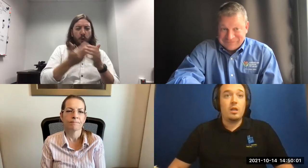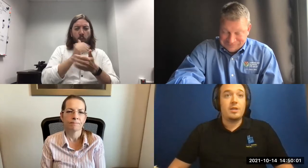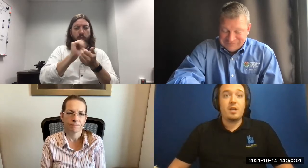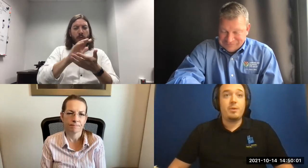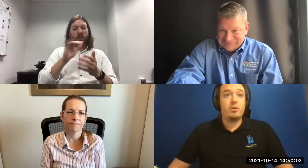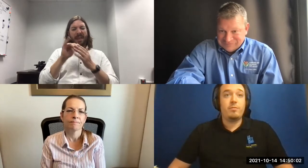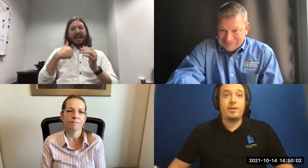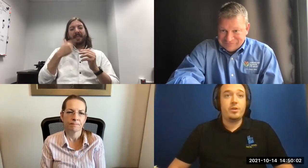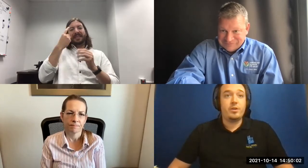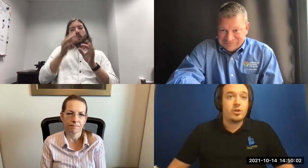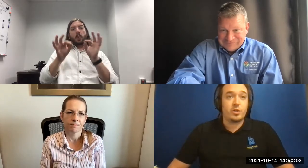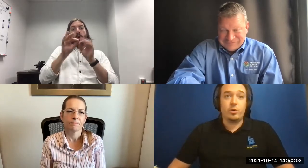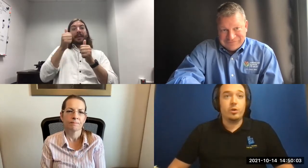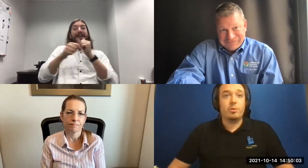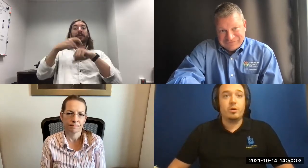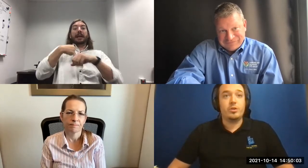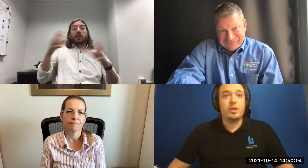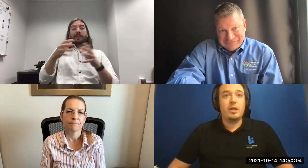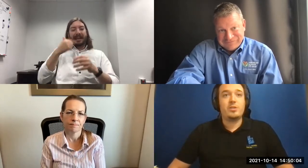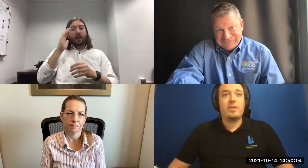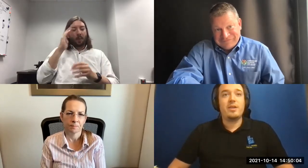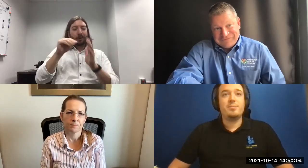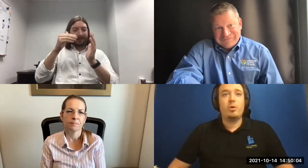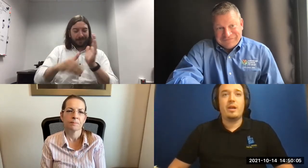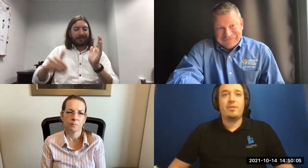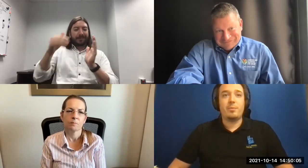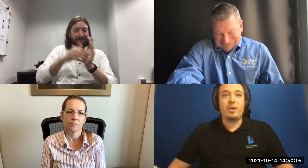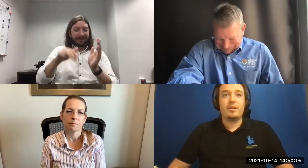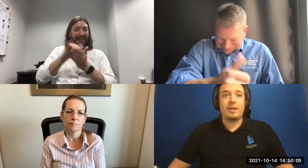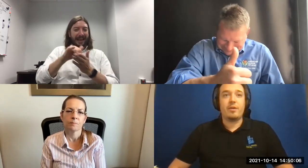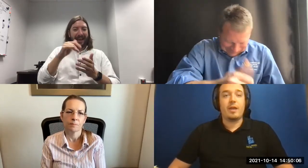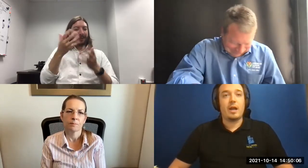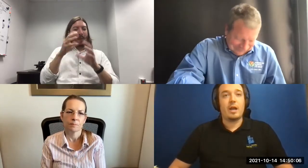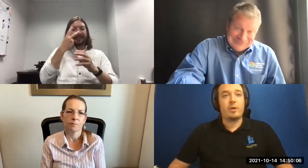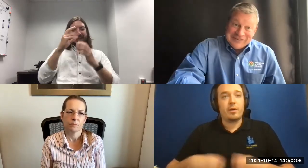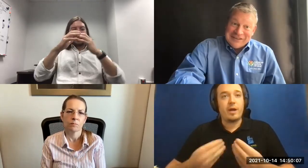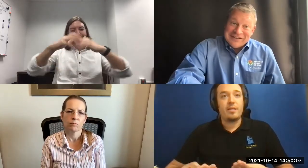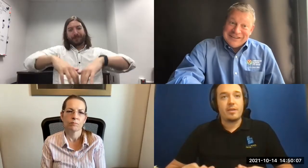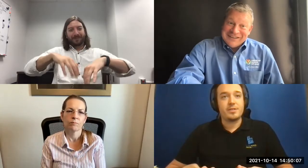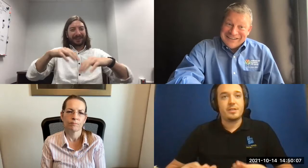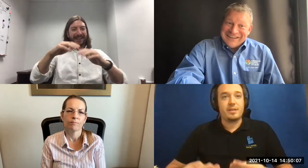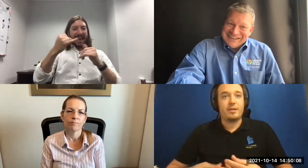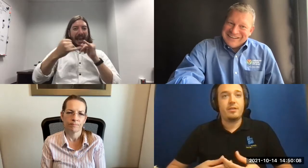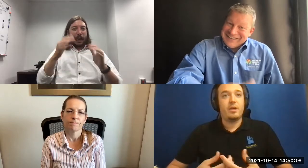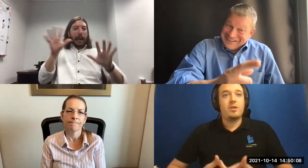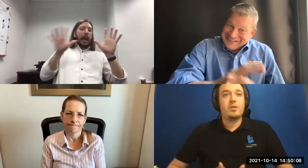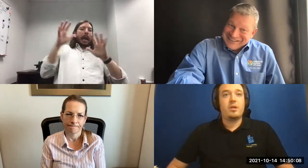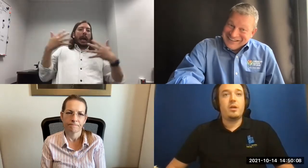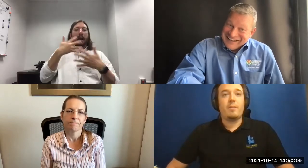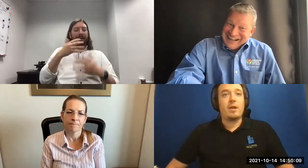or let's help you find a new structure or a new approach. And so I think it's important that every time we get together that I reiterate this